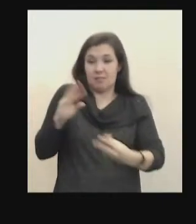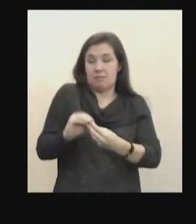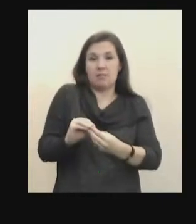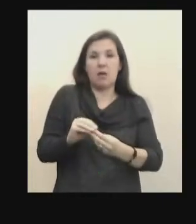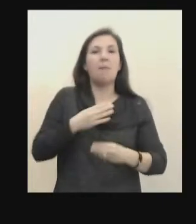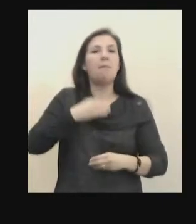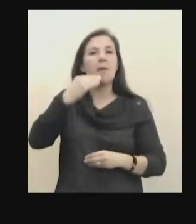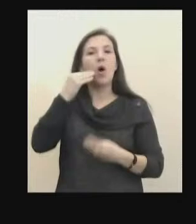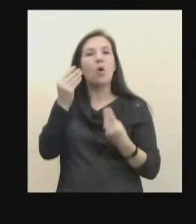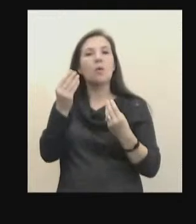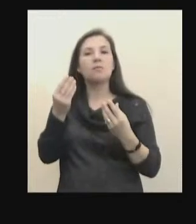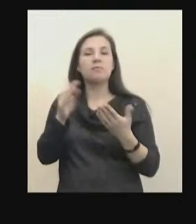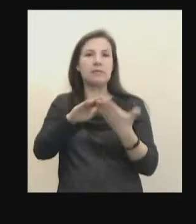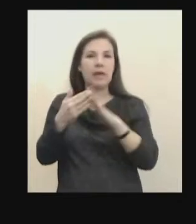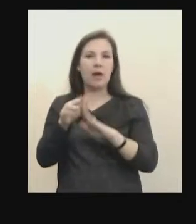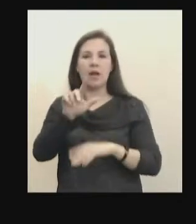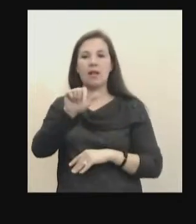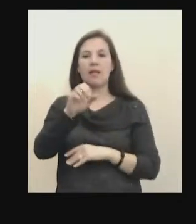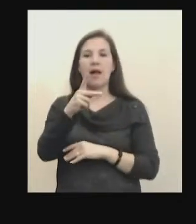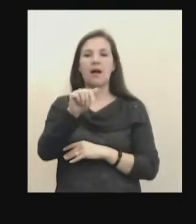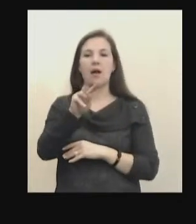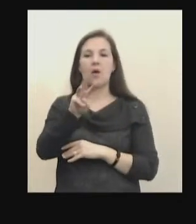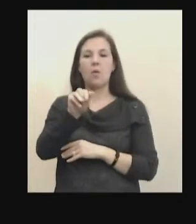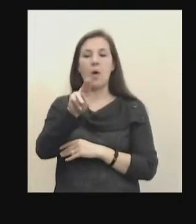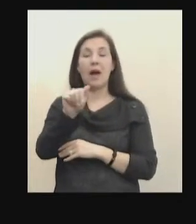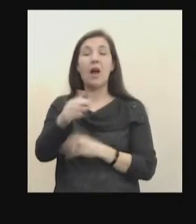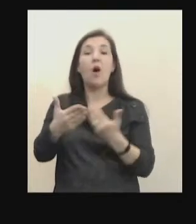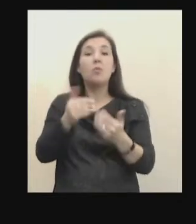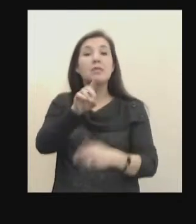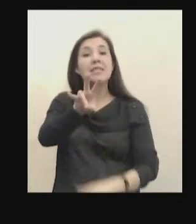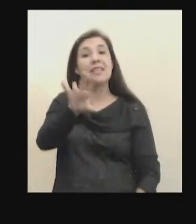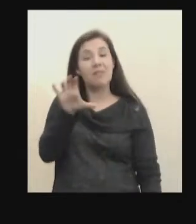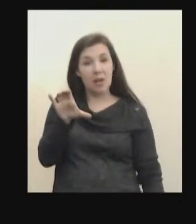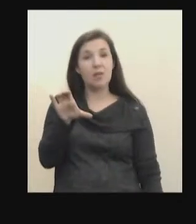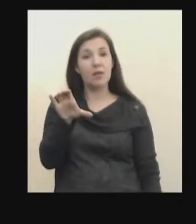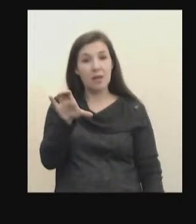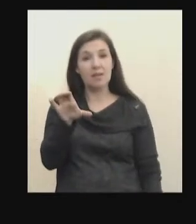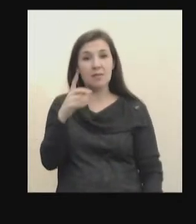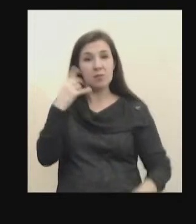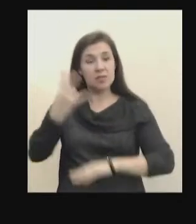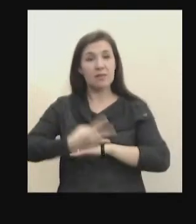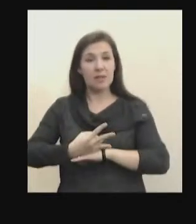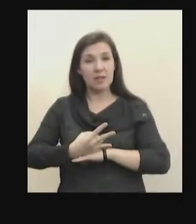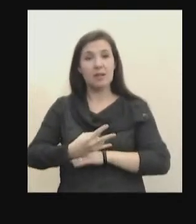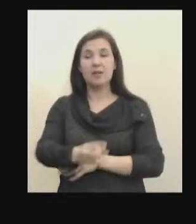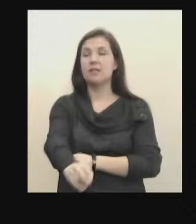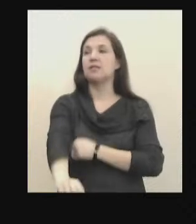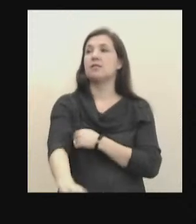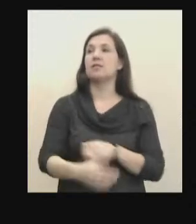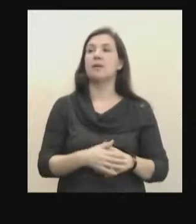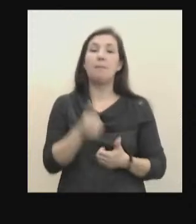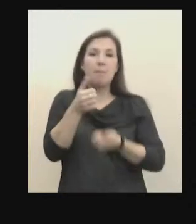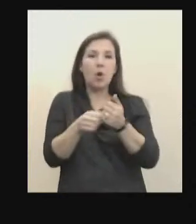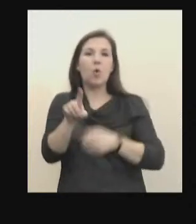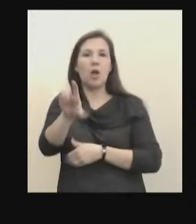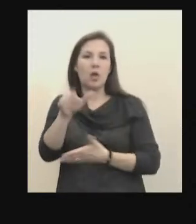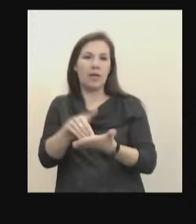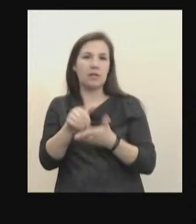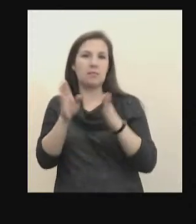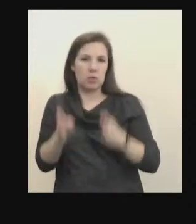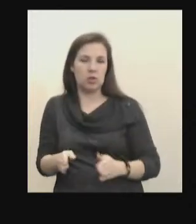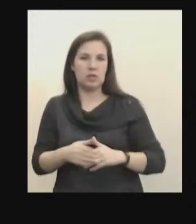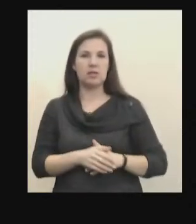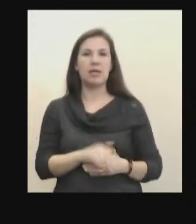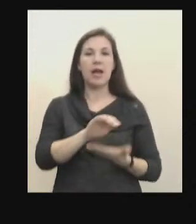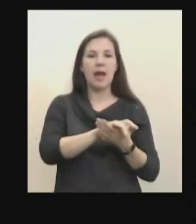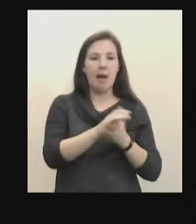Lackawanna, almost 700 rate for 7 days at 100 persons. Hamburg in the Lakeview section,